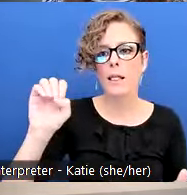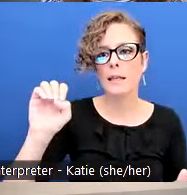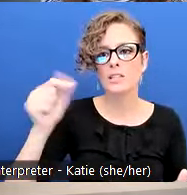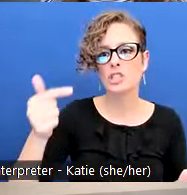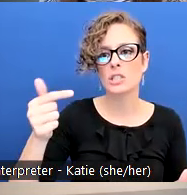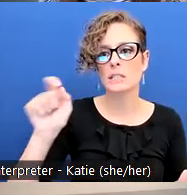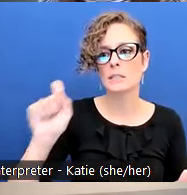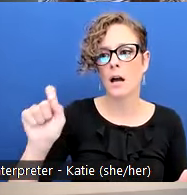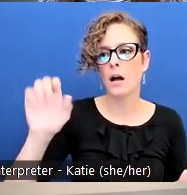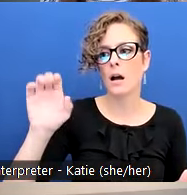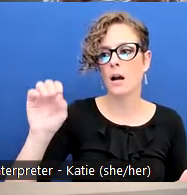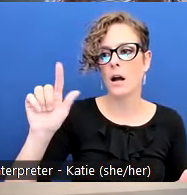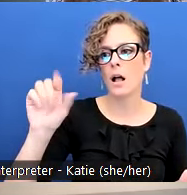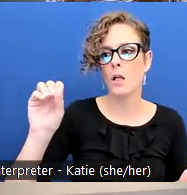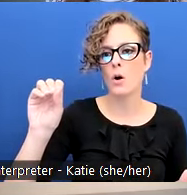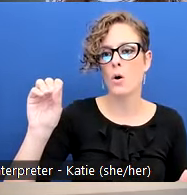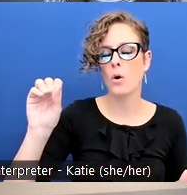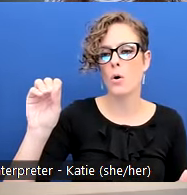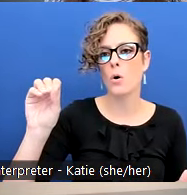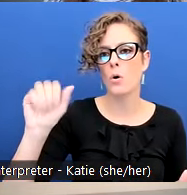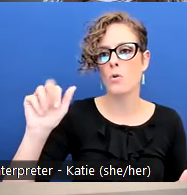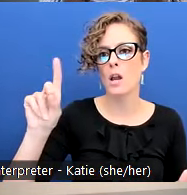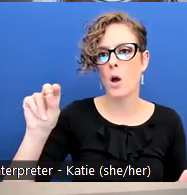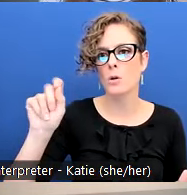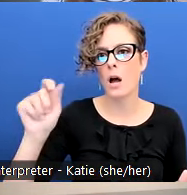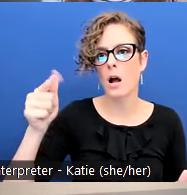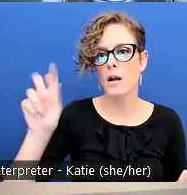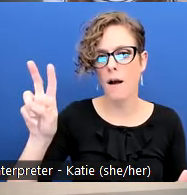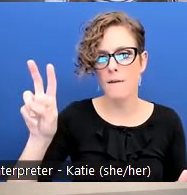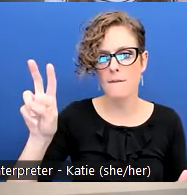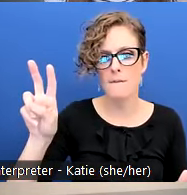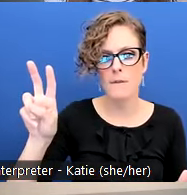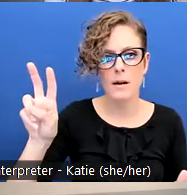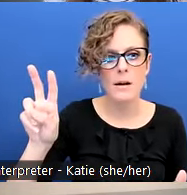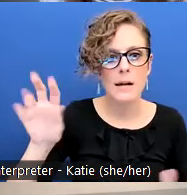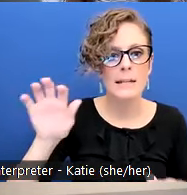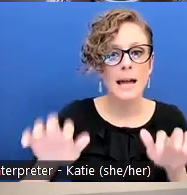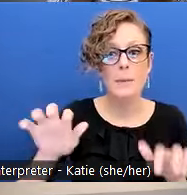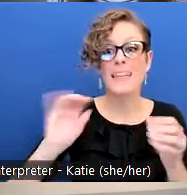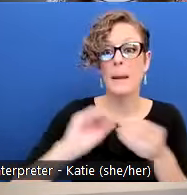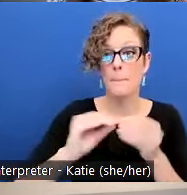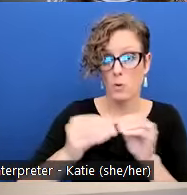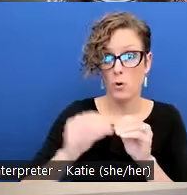leg.colorado.gov, and say you want to learn more about our funding bill, you can just go type in the number.